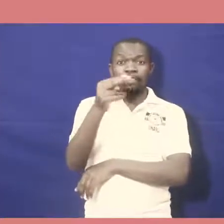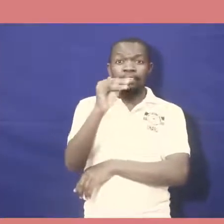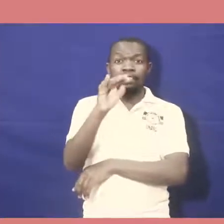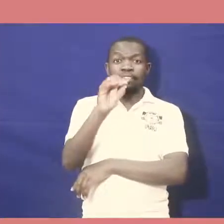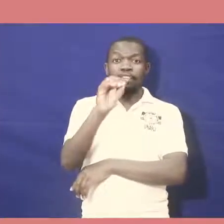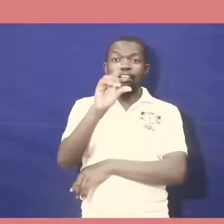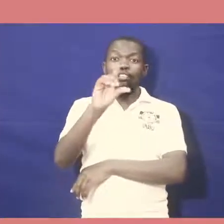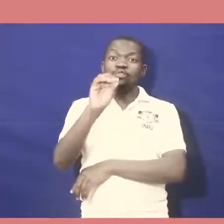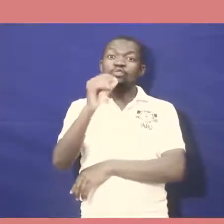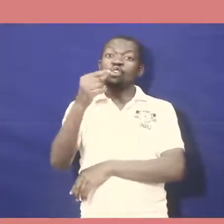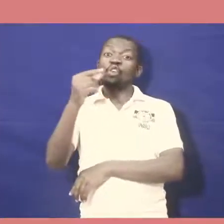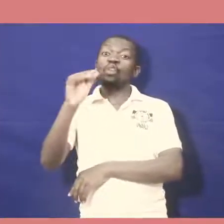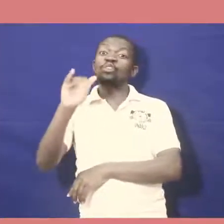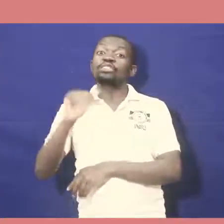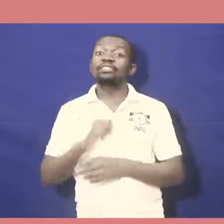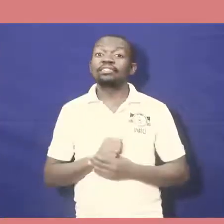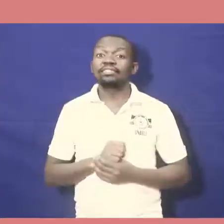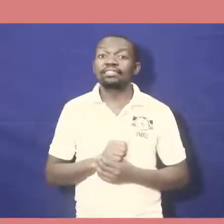And